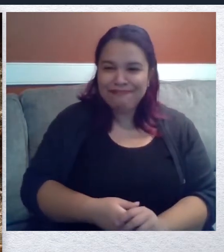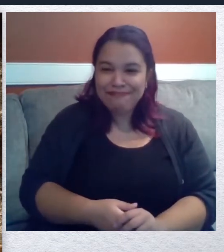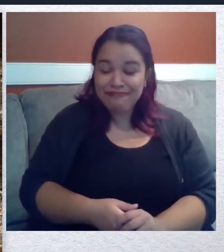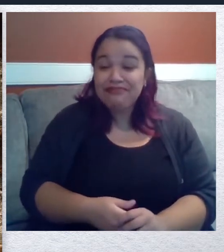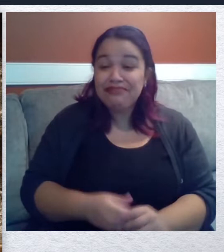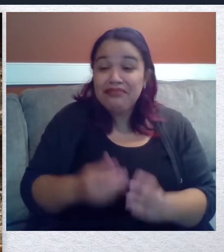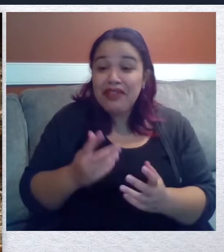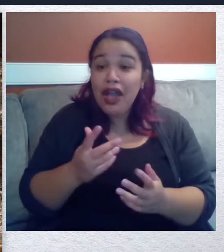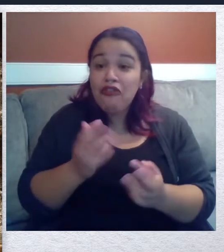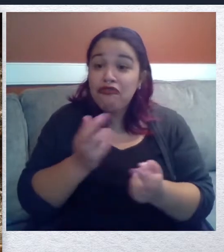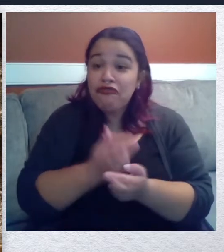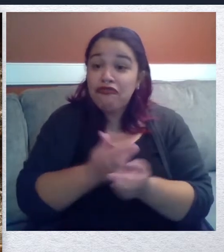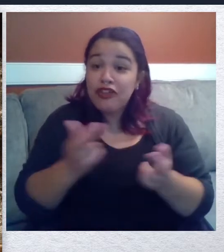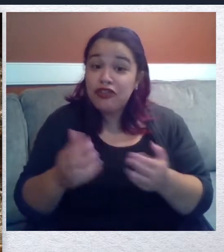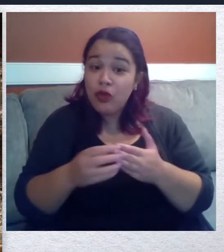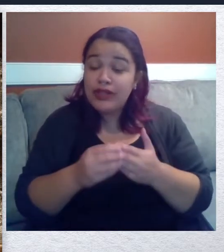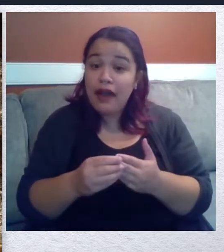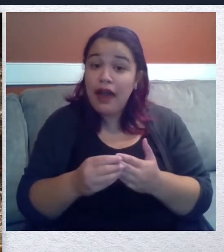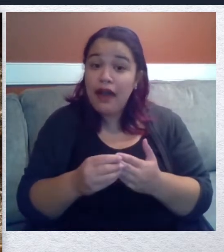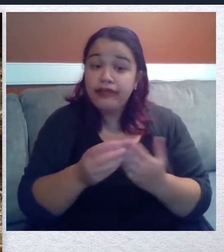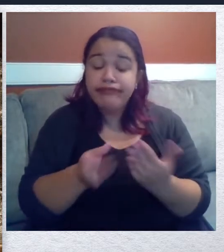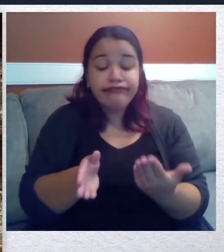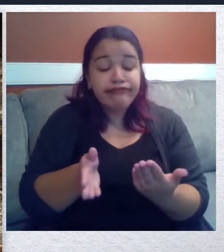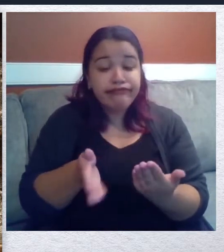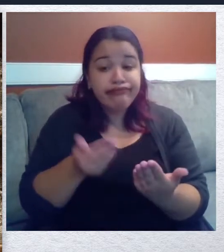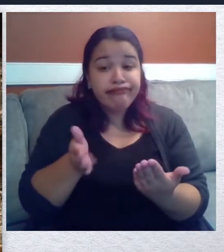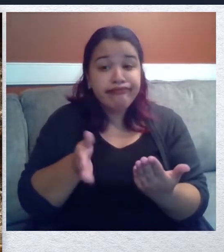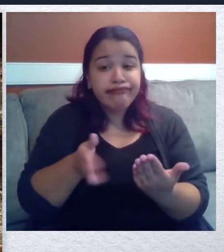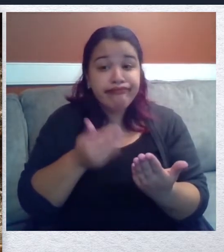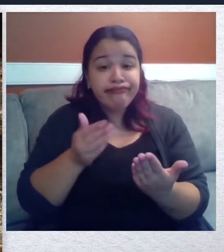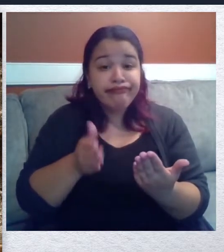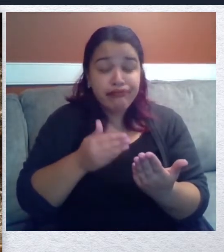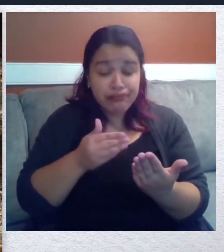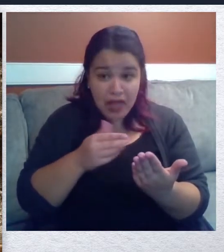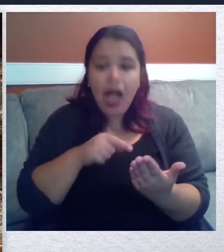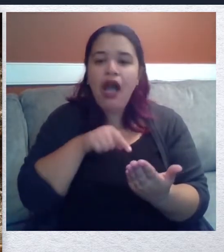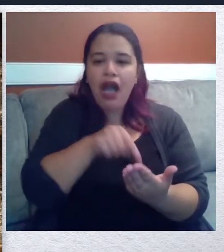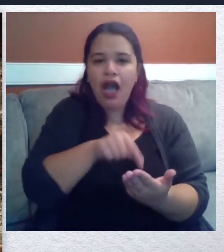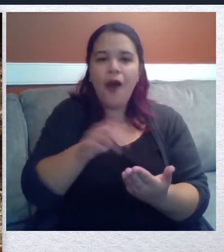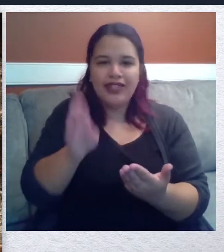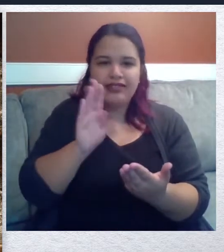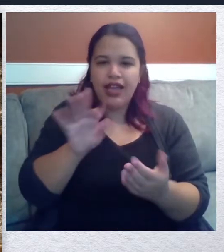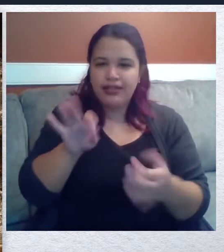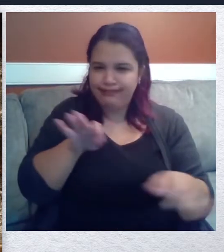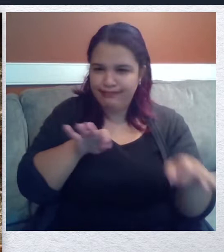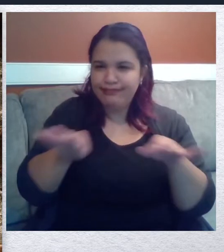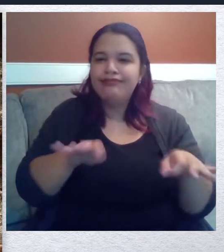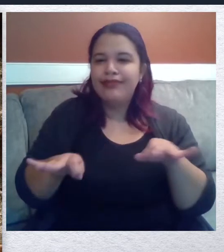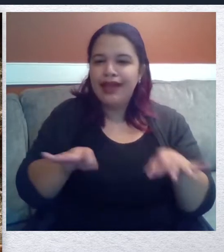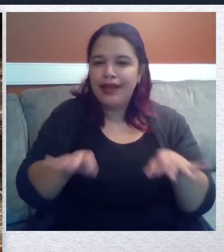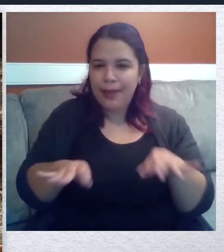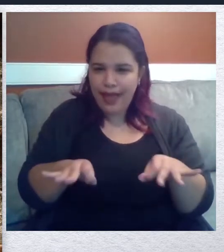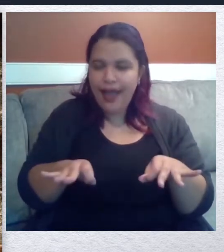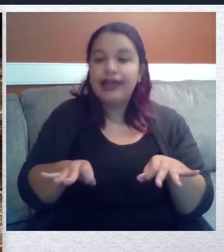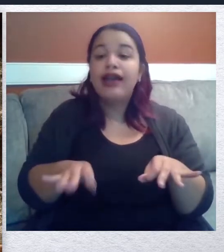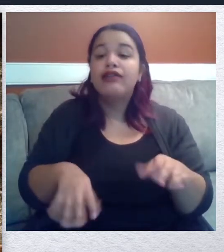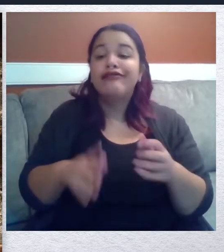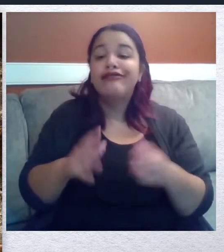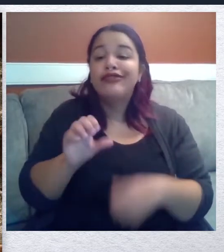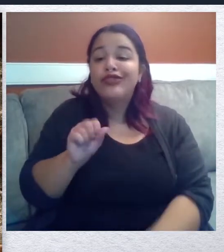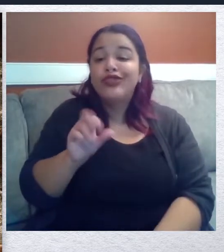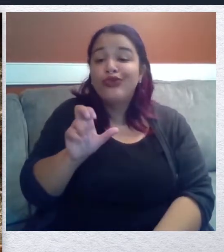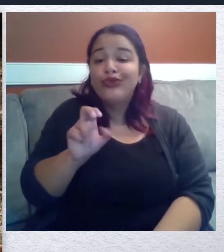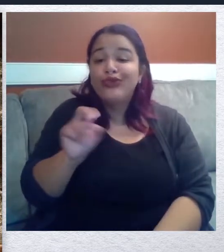on accessing the virtual hiring event while utilizing a screen reader. This contains a list of screen